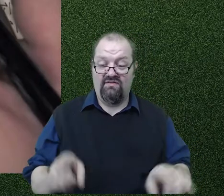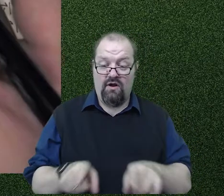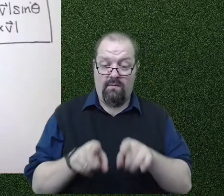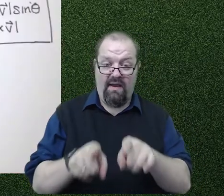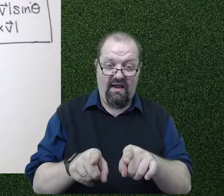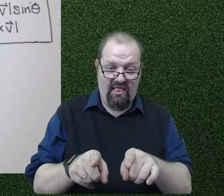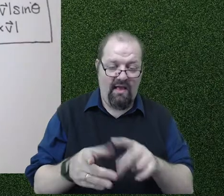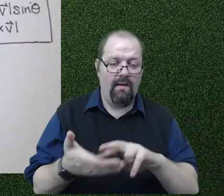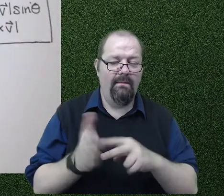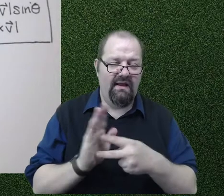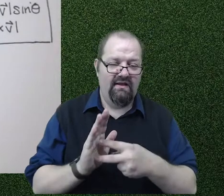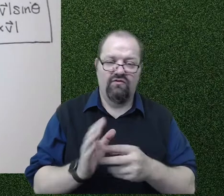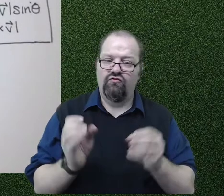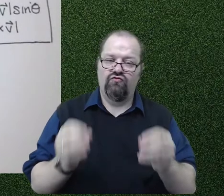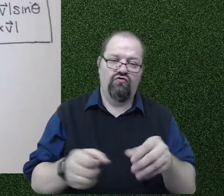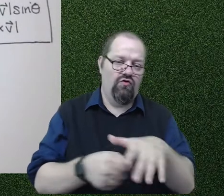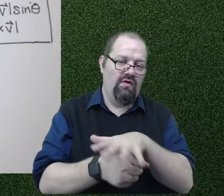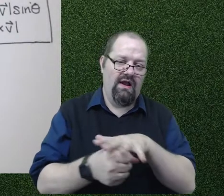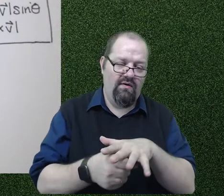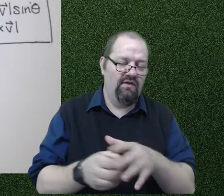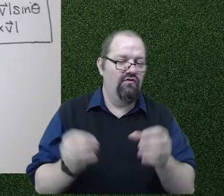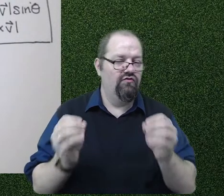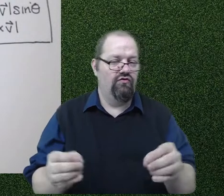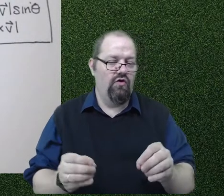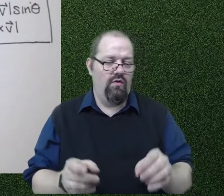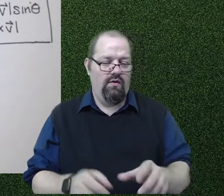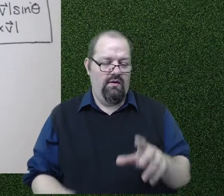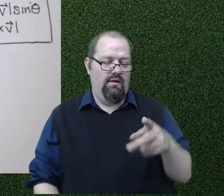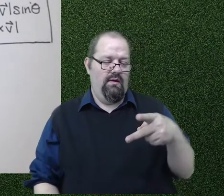there is no area, there is no parallelogram.